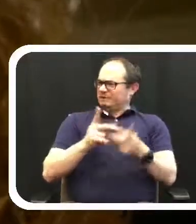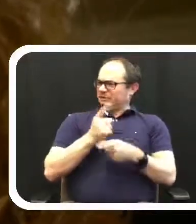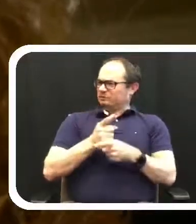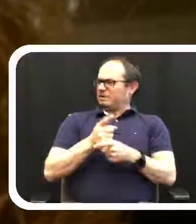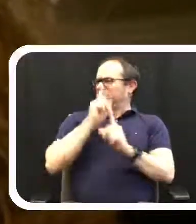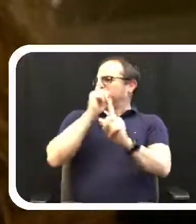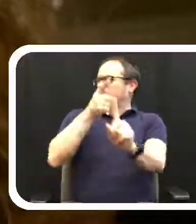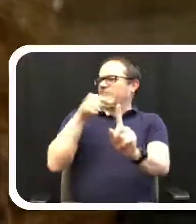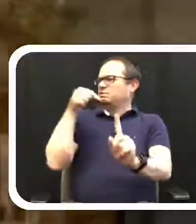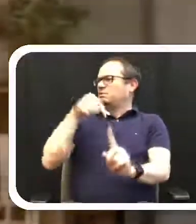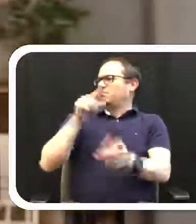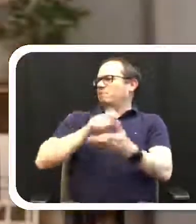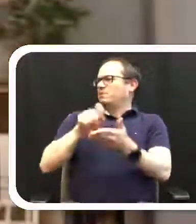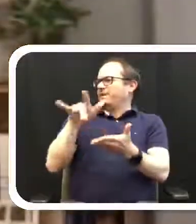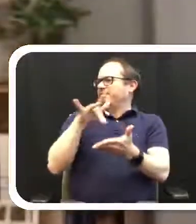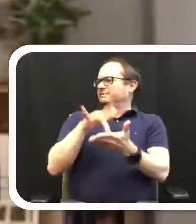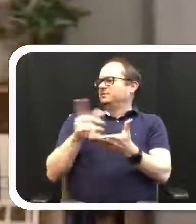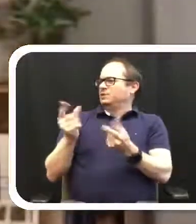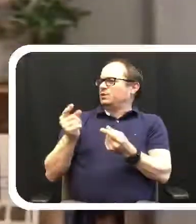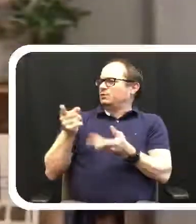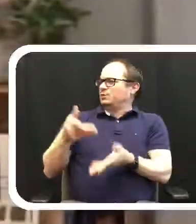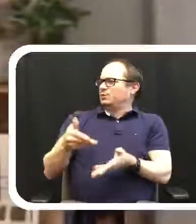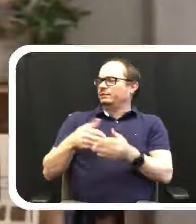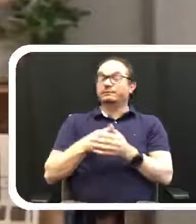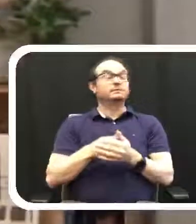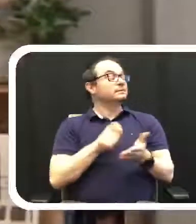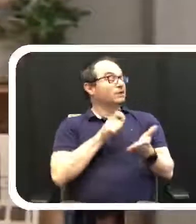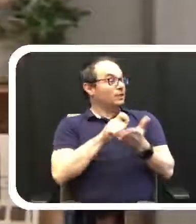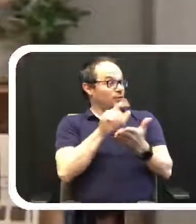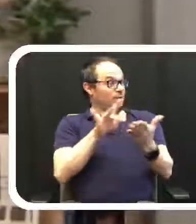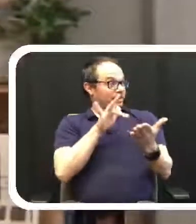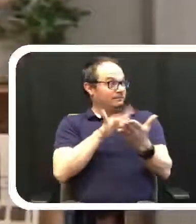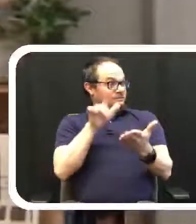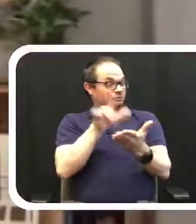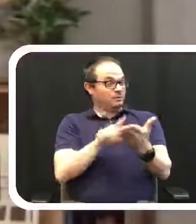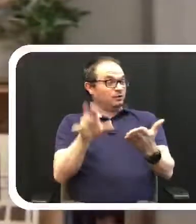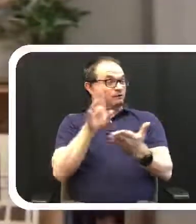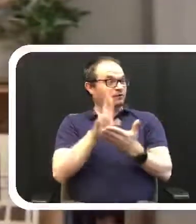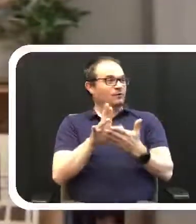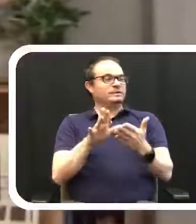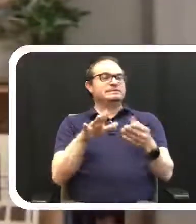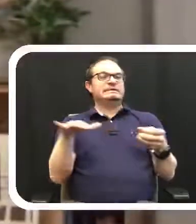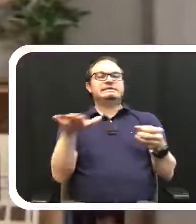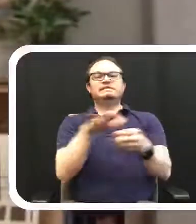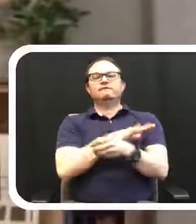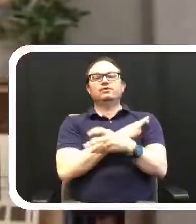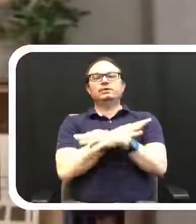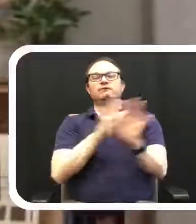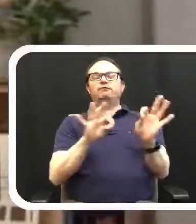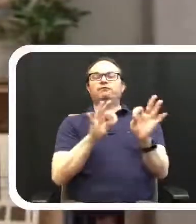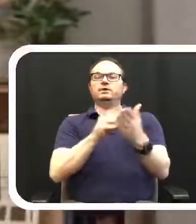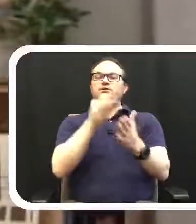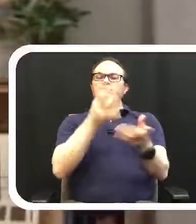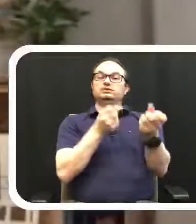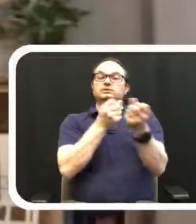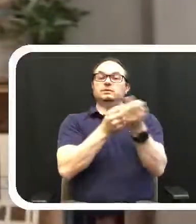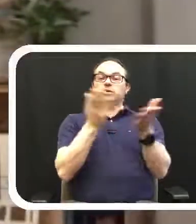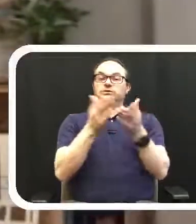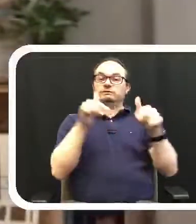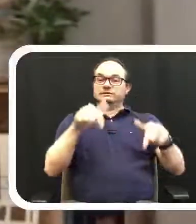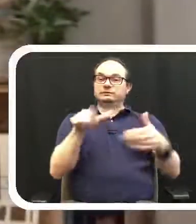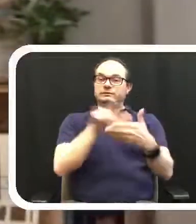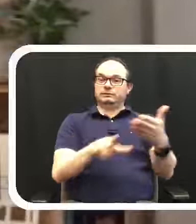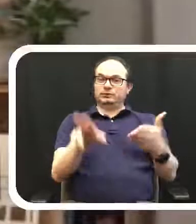its purpose and what you do there. Okay. So the Writing Center is a completely free student support service on